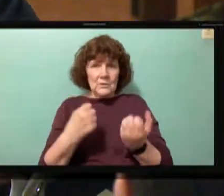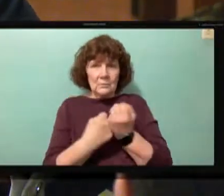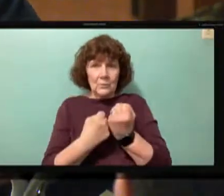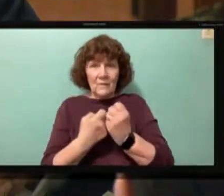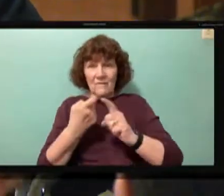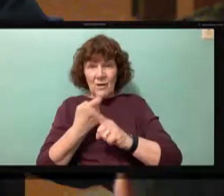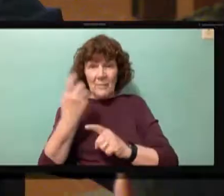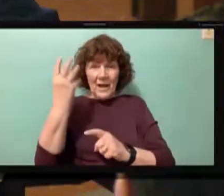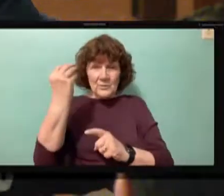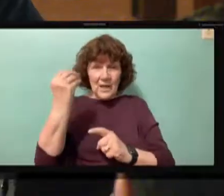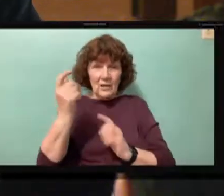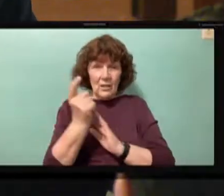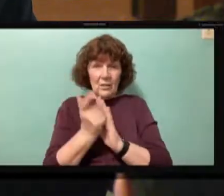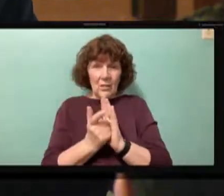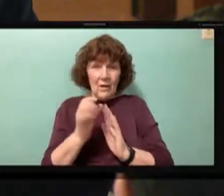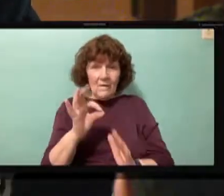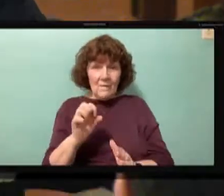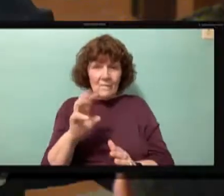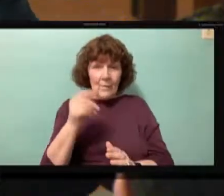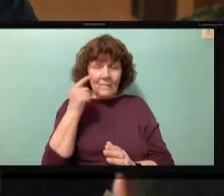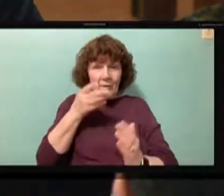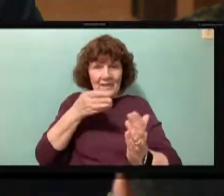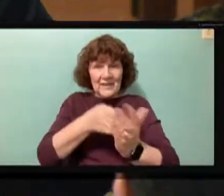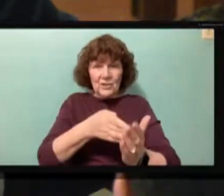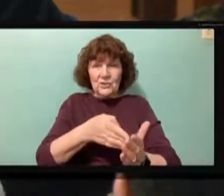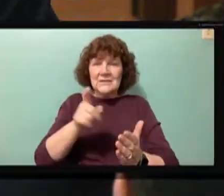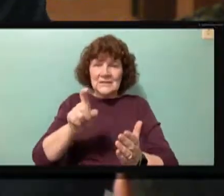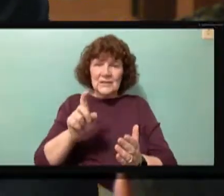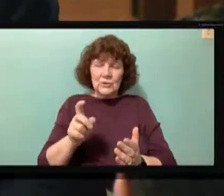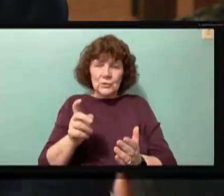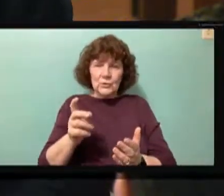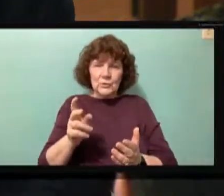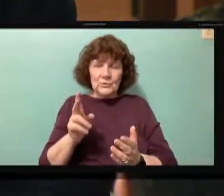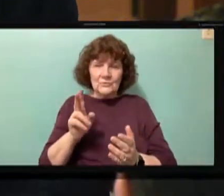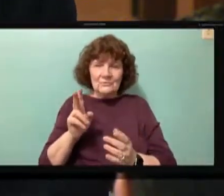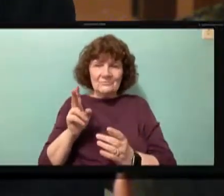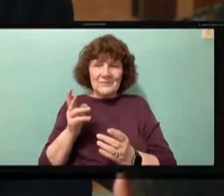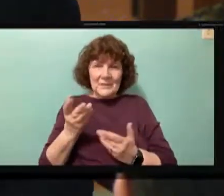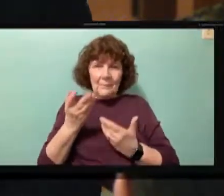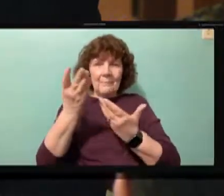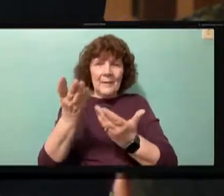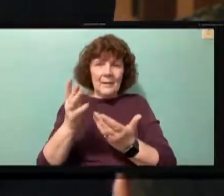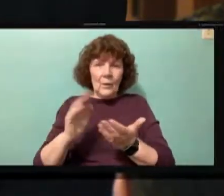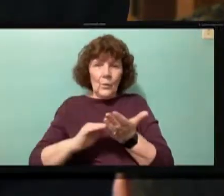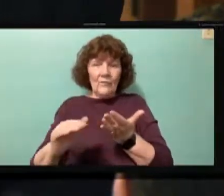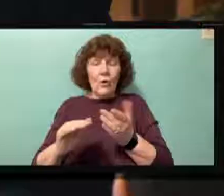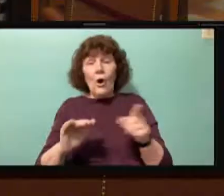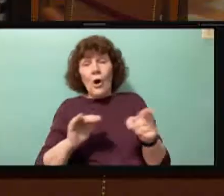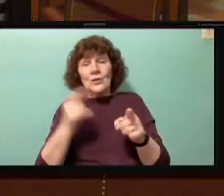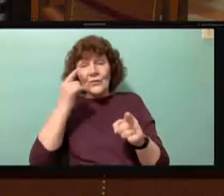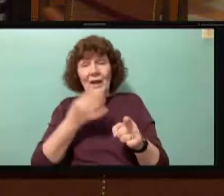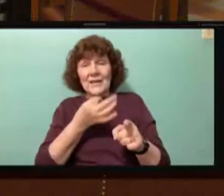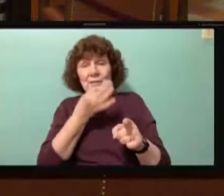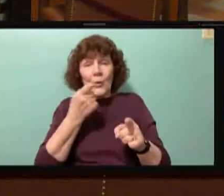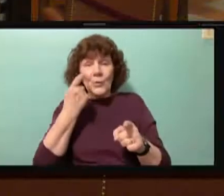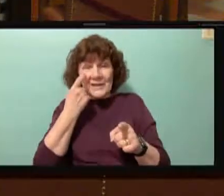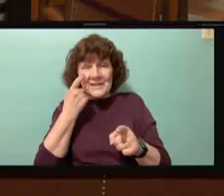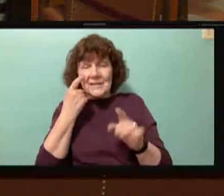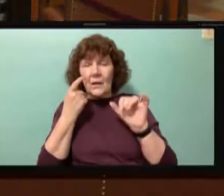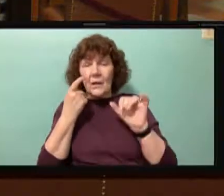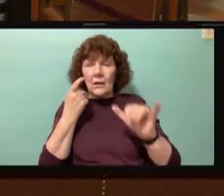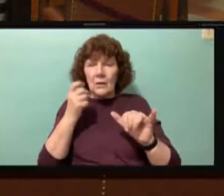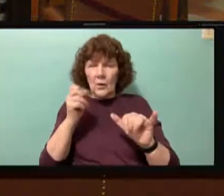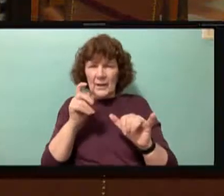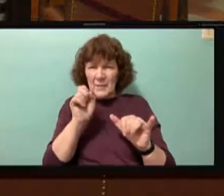for litigation purposes, a waiver is submitted saying that it's related to litigation. Also expert witnesses as well. Okay, is that just for expediency in